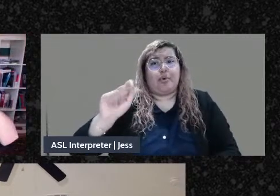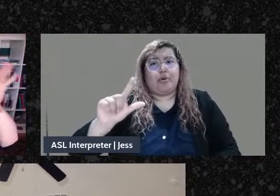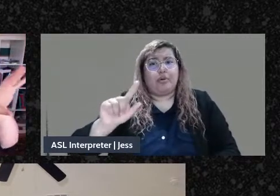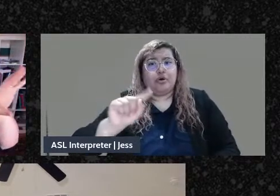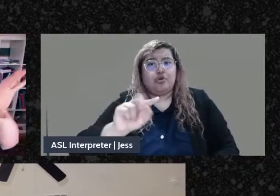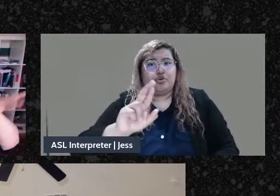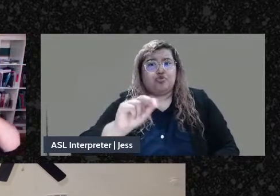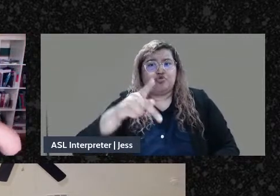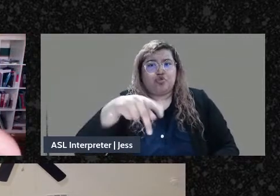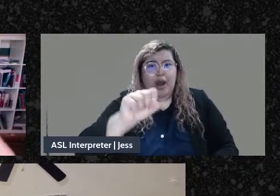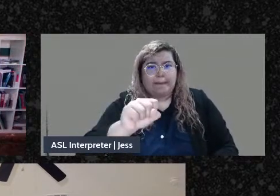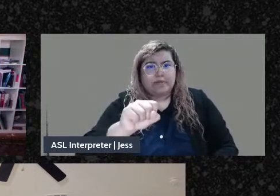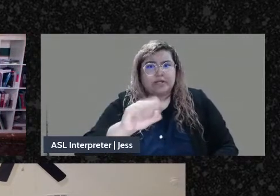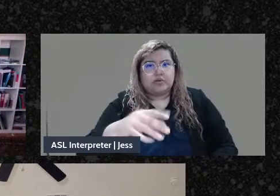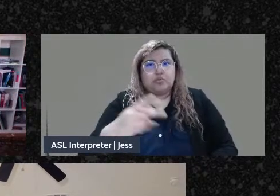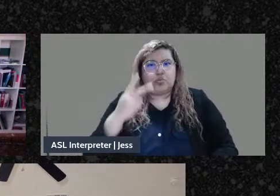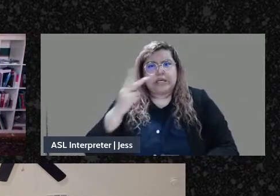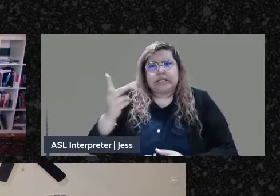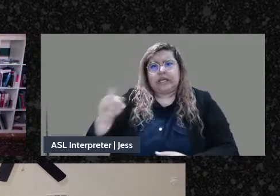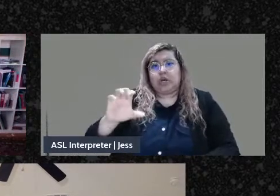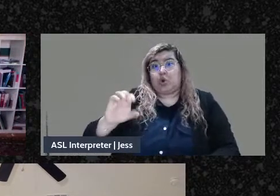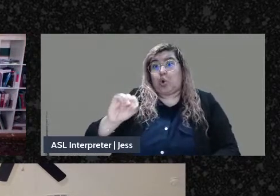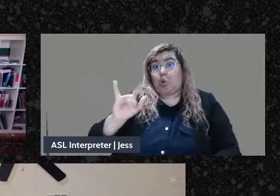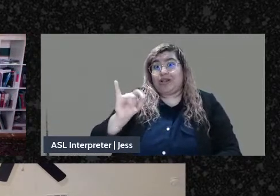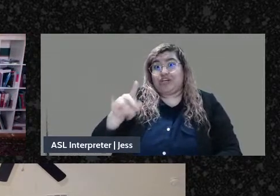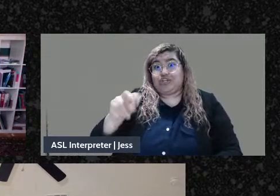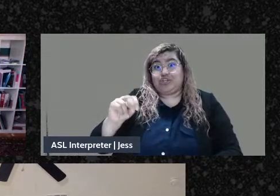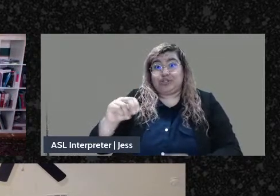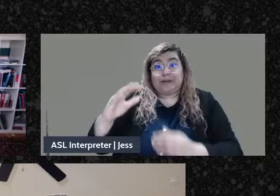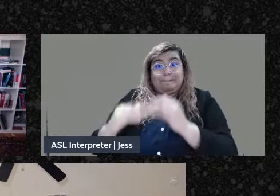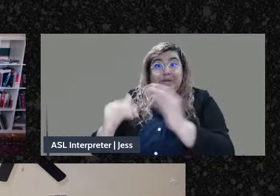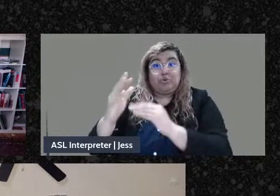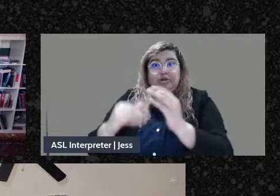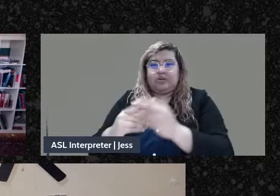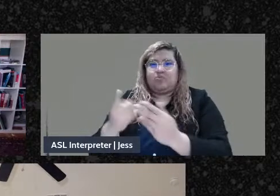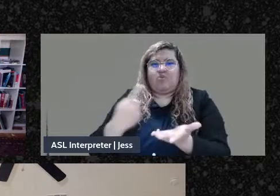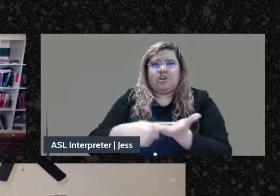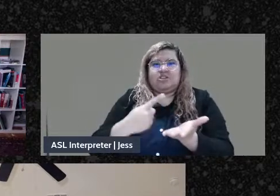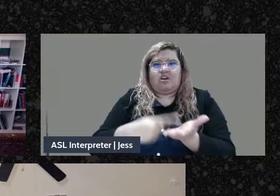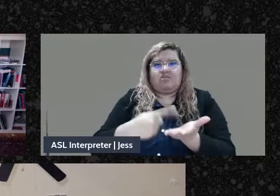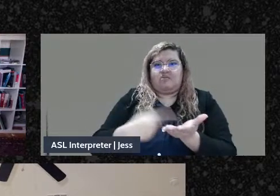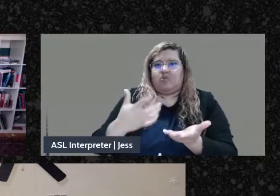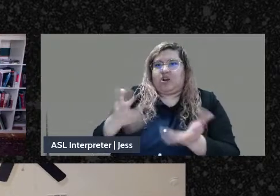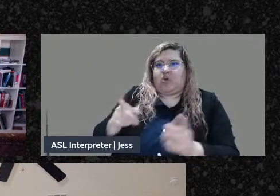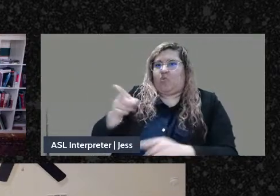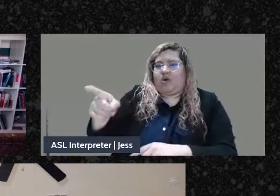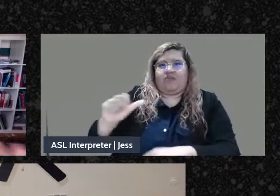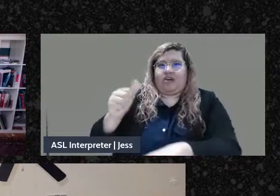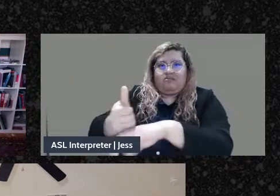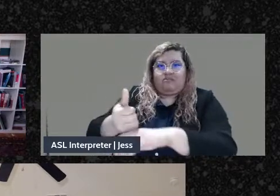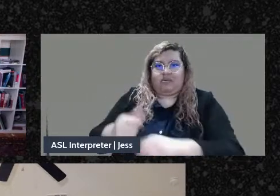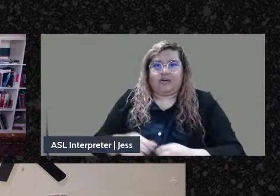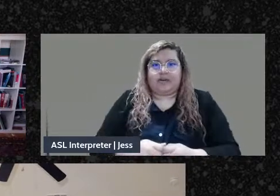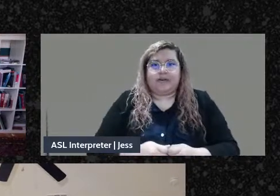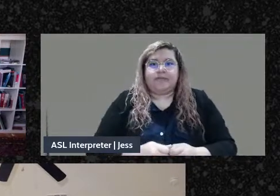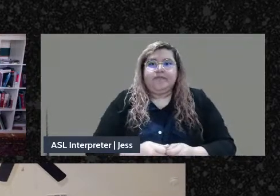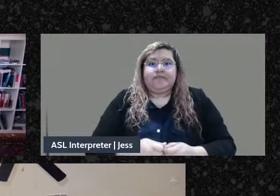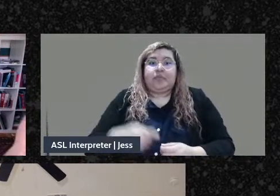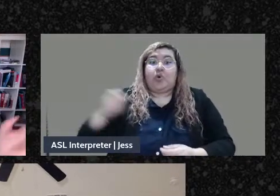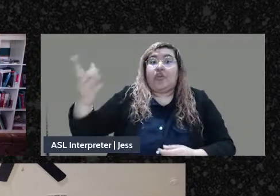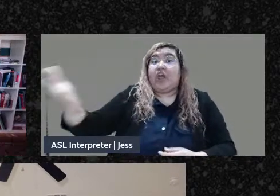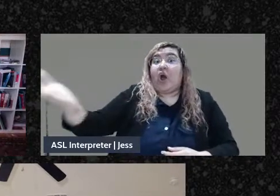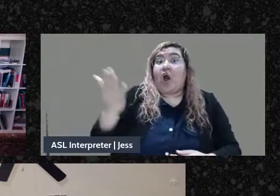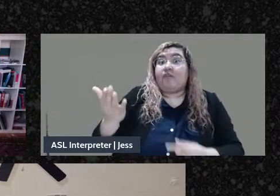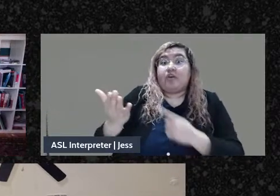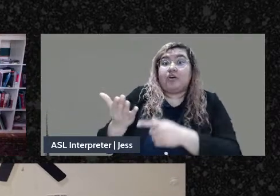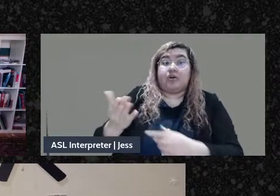that we'd already done. And then also just like saying no over and over again every time we were offered a carrot. So like, do you want to be part of this task force?